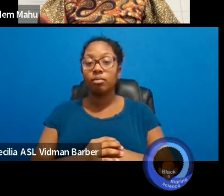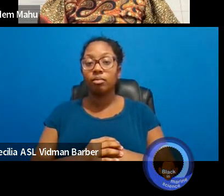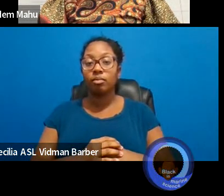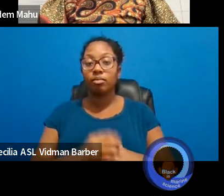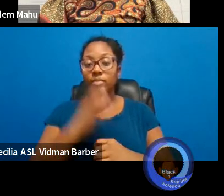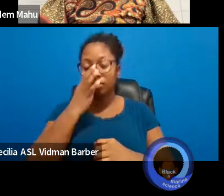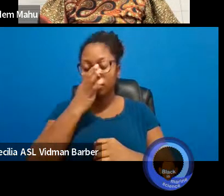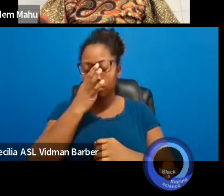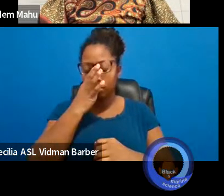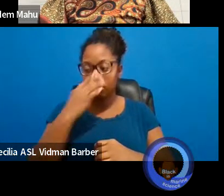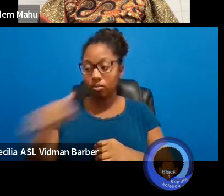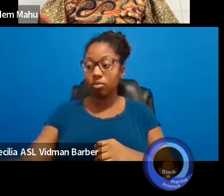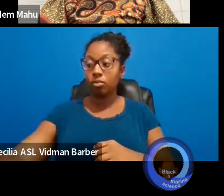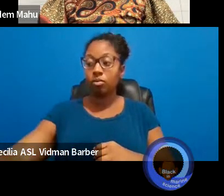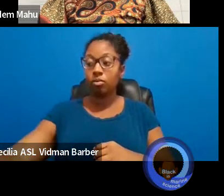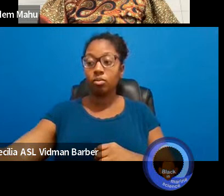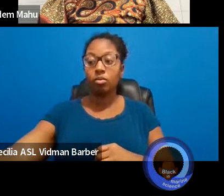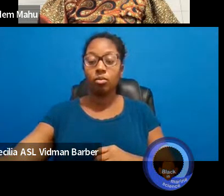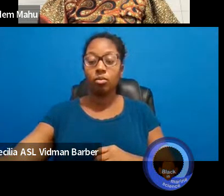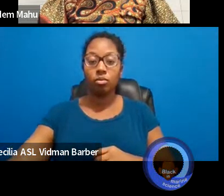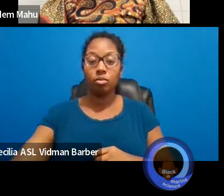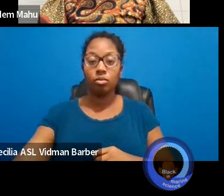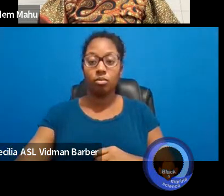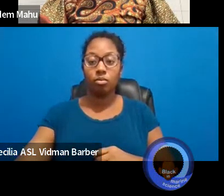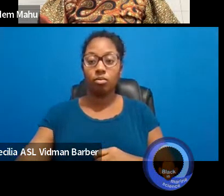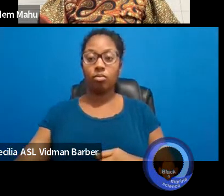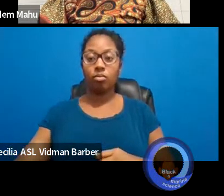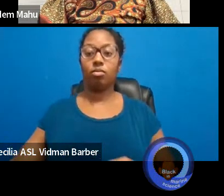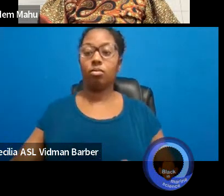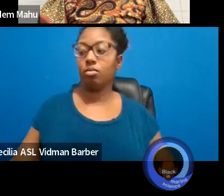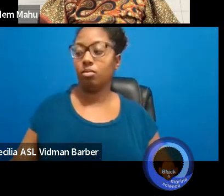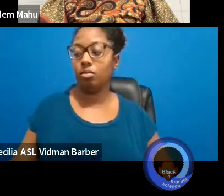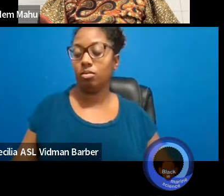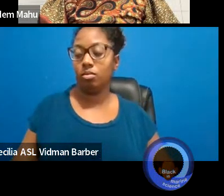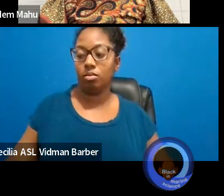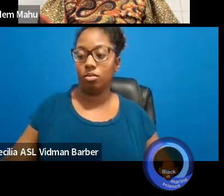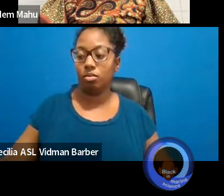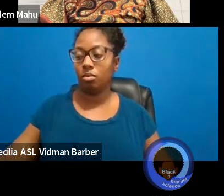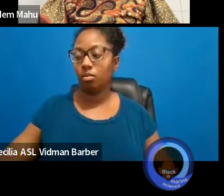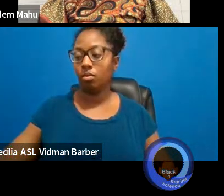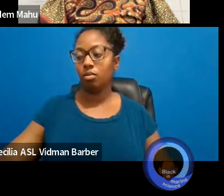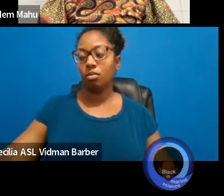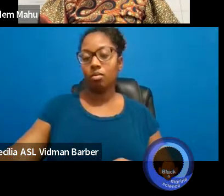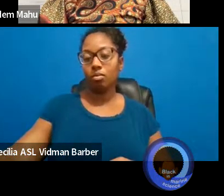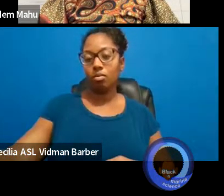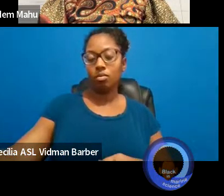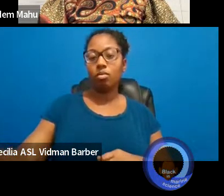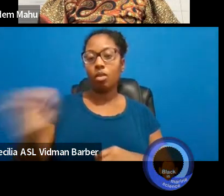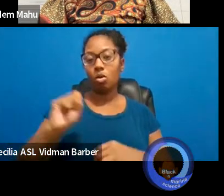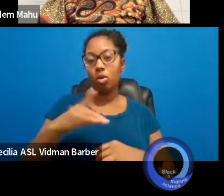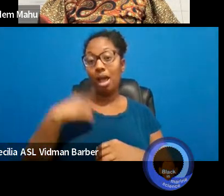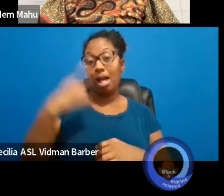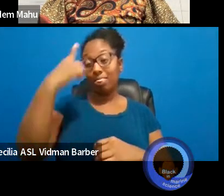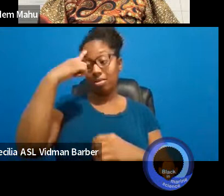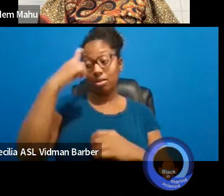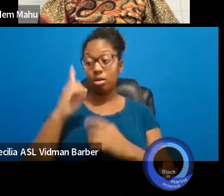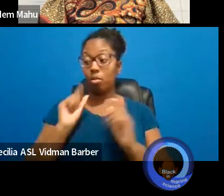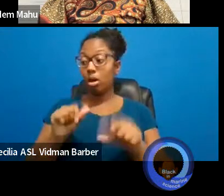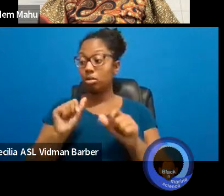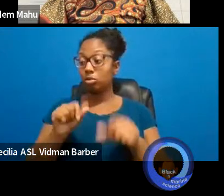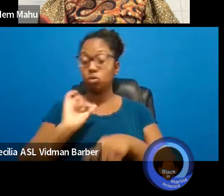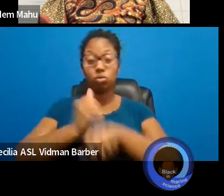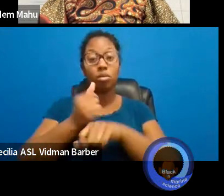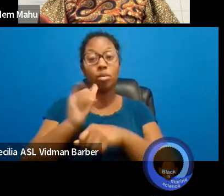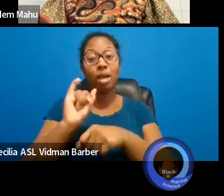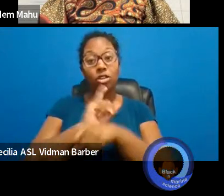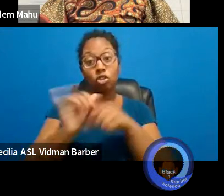that if BIMS can also, initiate something like an internship, because it was through internship that I got